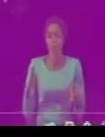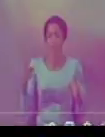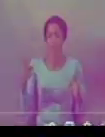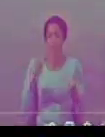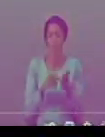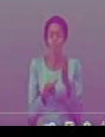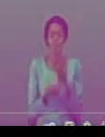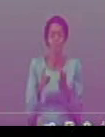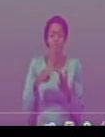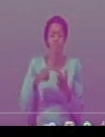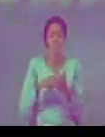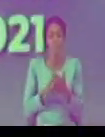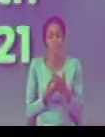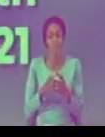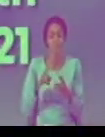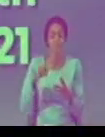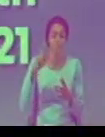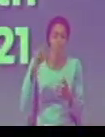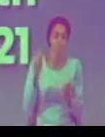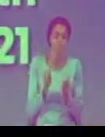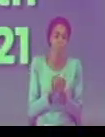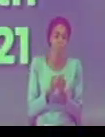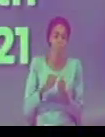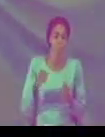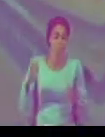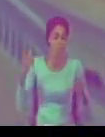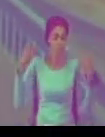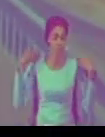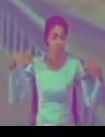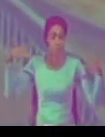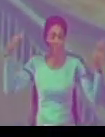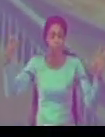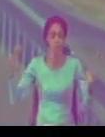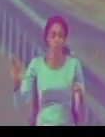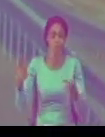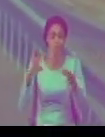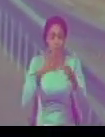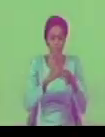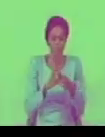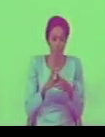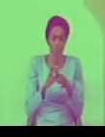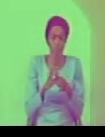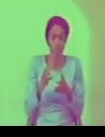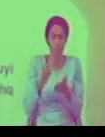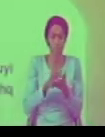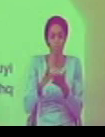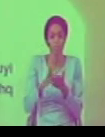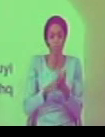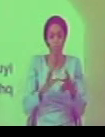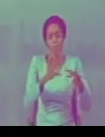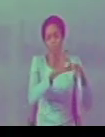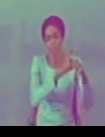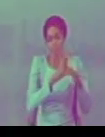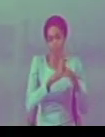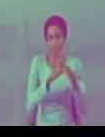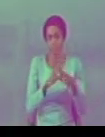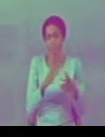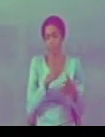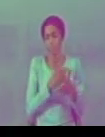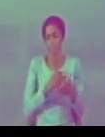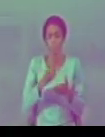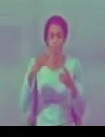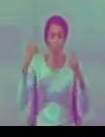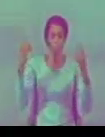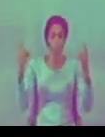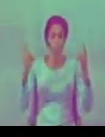declared. It began with soaring above. Then we returned for divine connection. We also